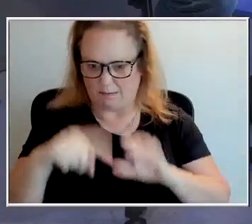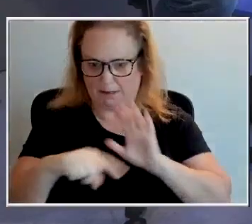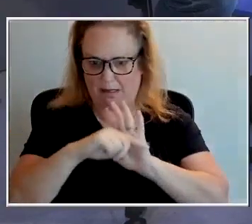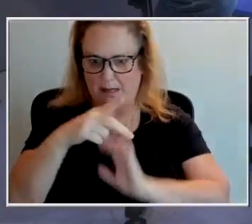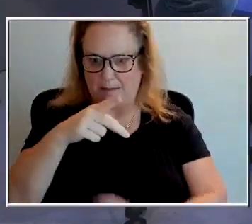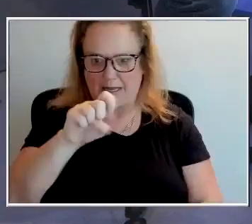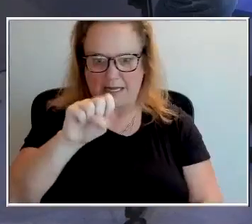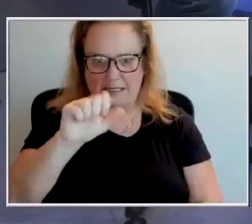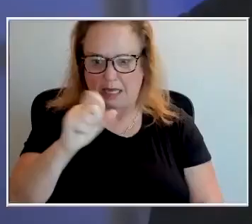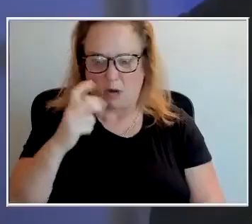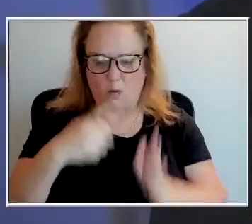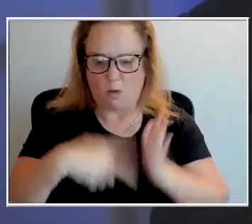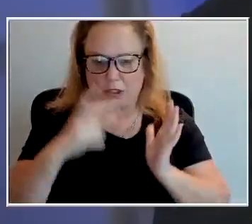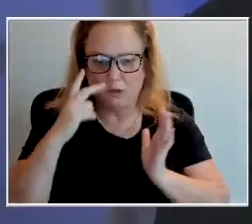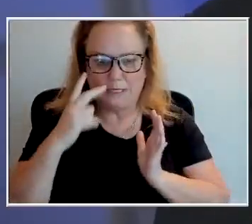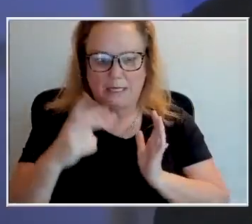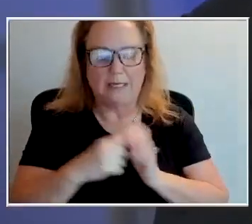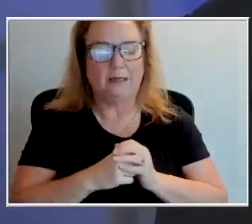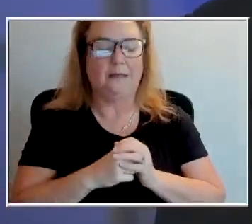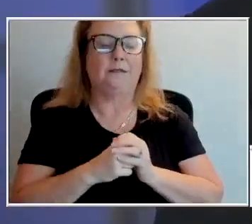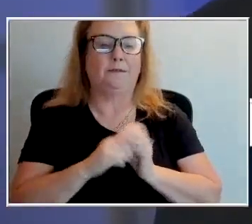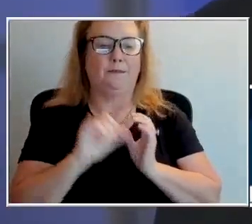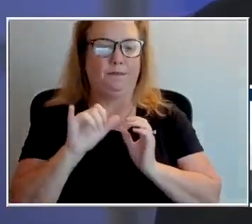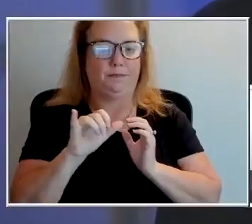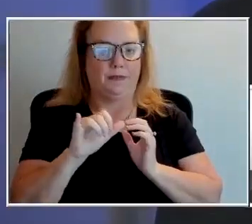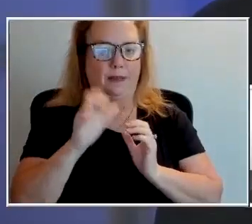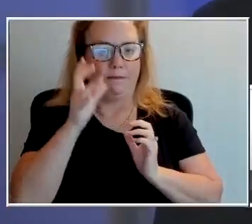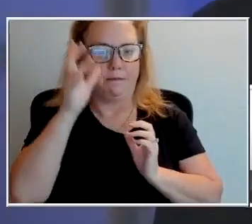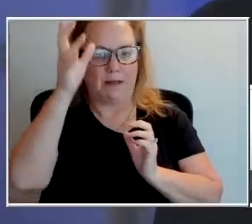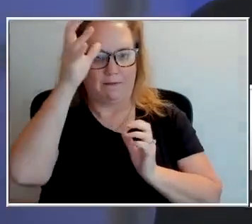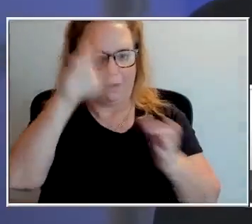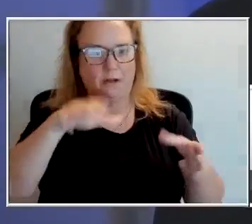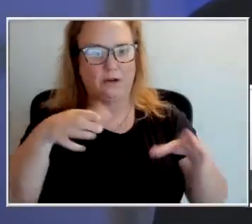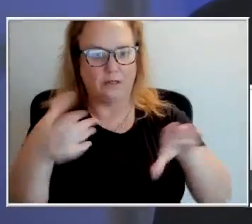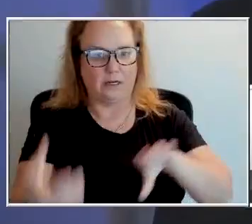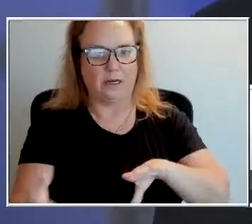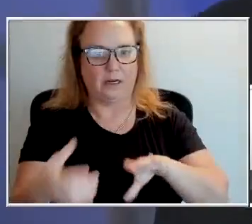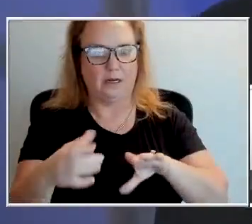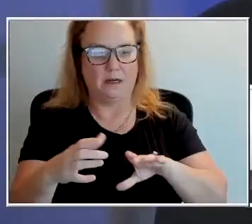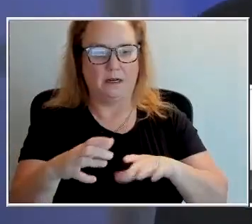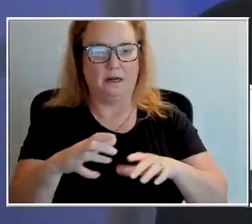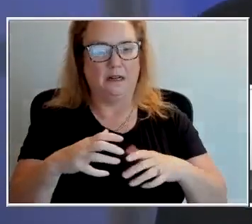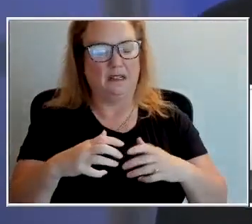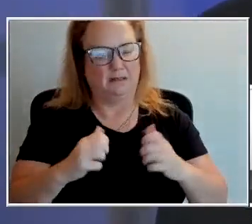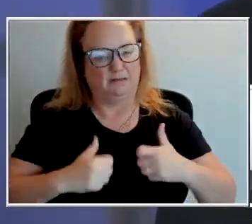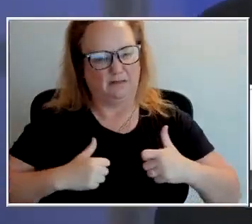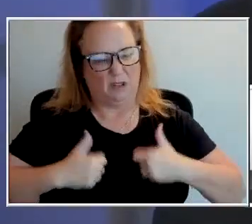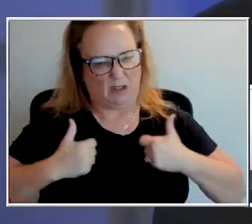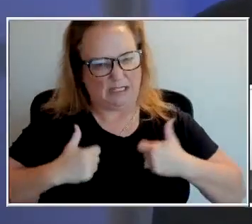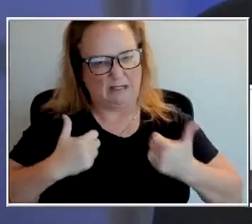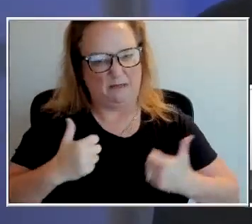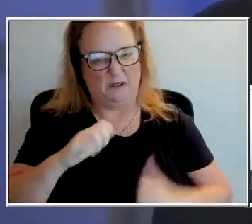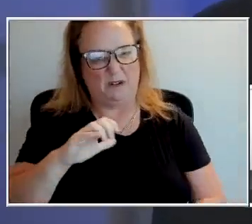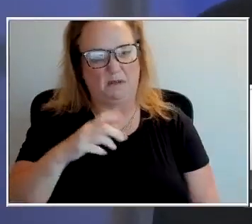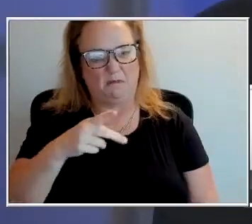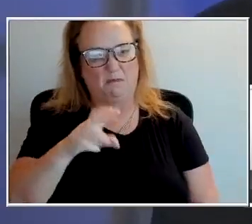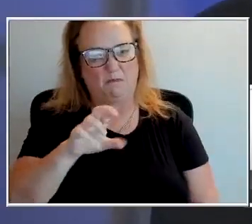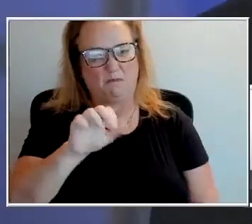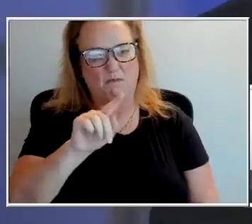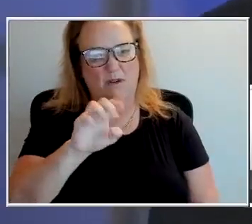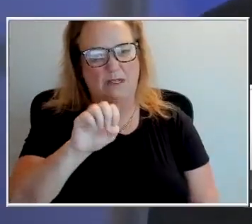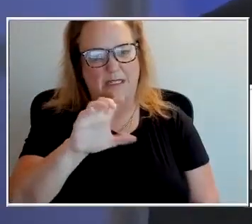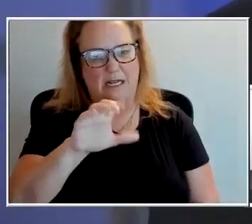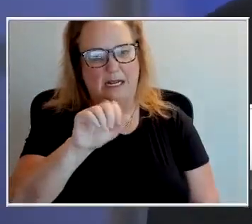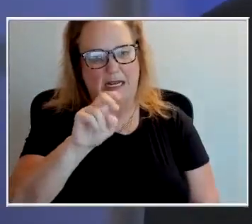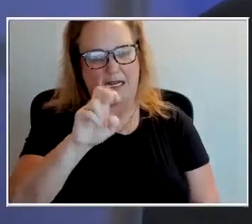see? Well, my father died of very aggressive prostate cancer, and so from some form